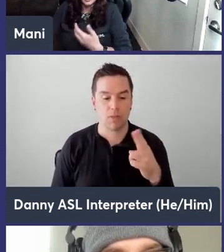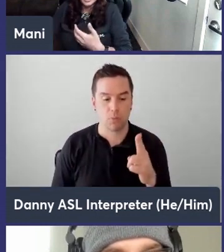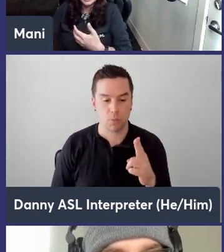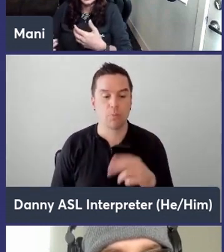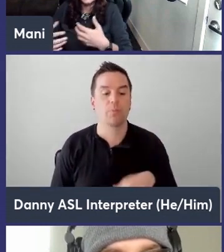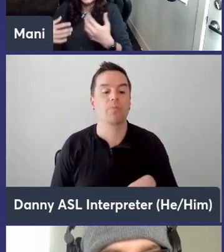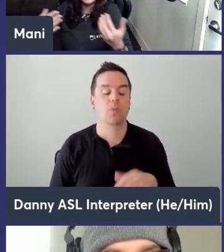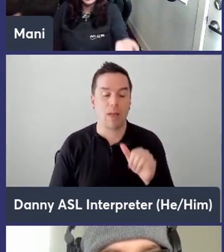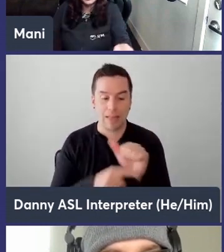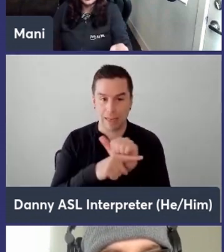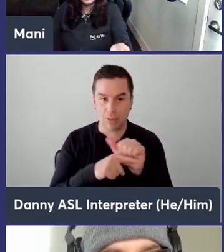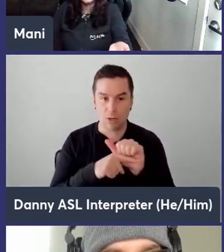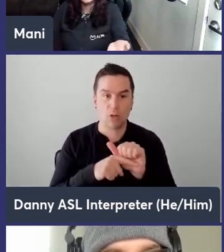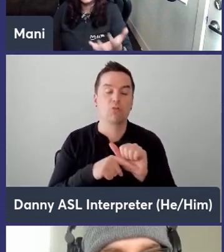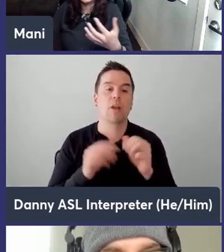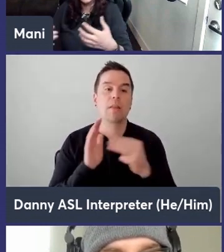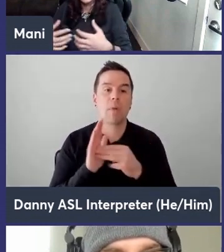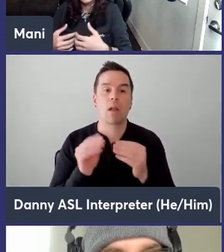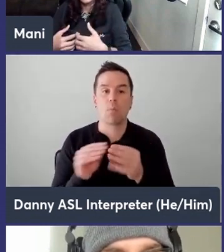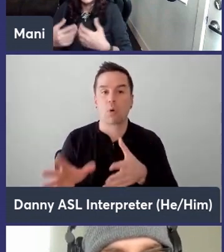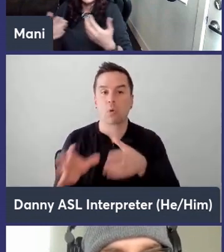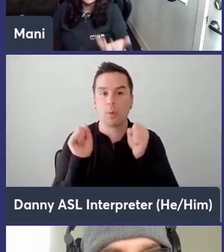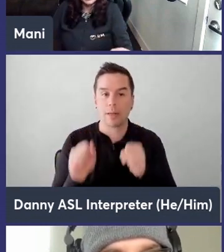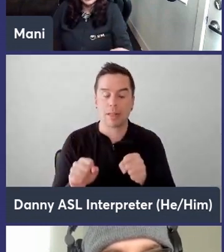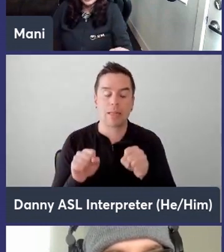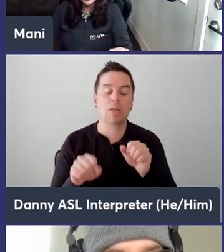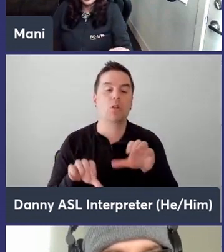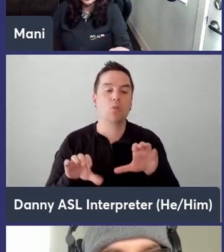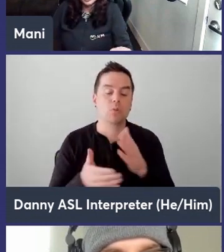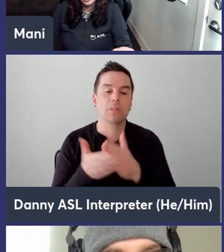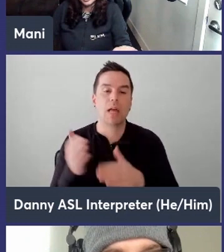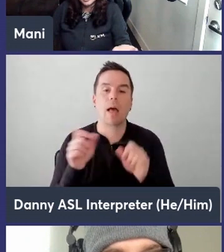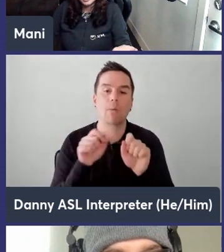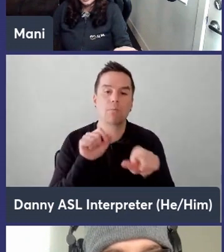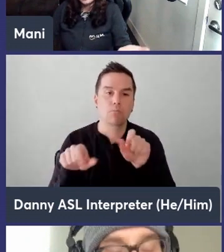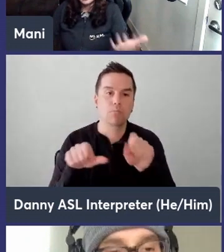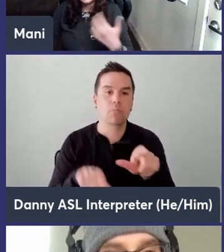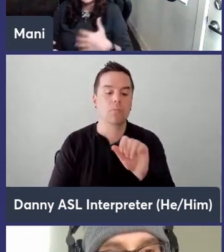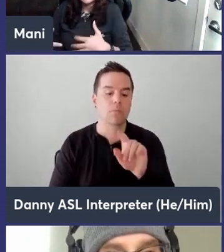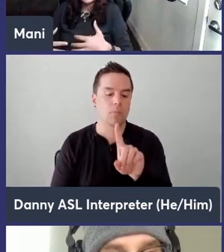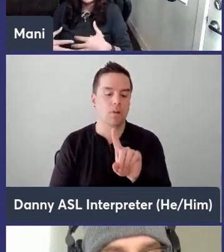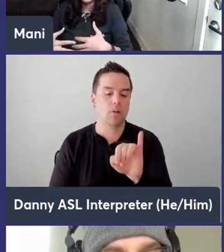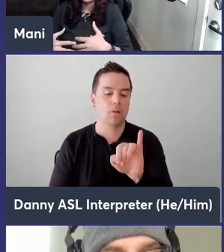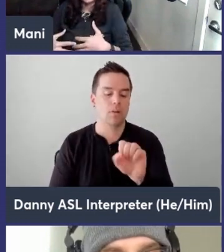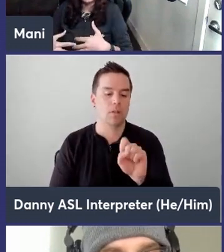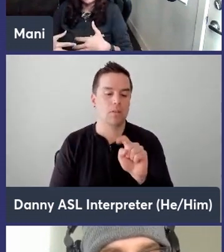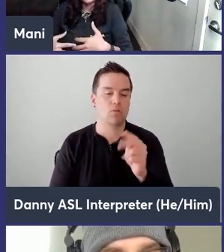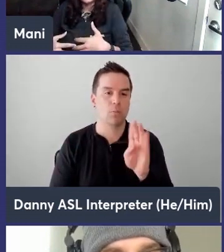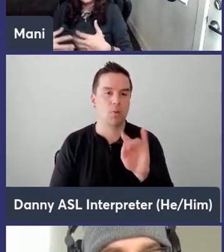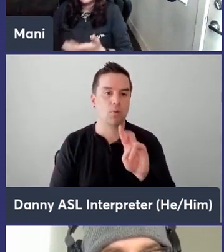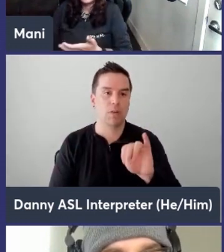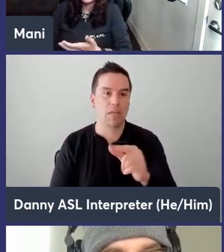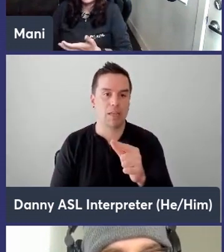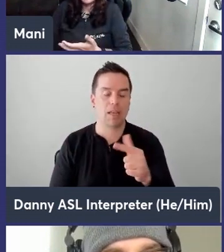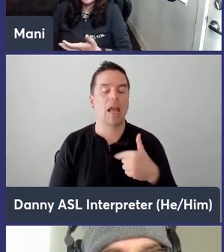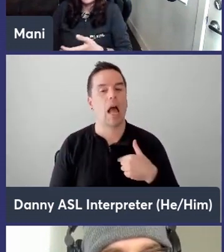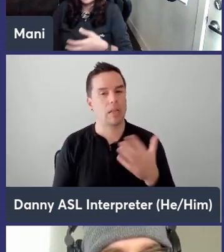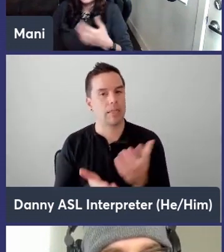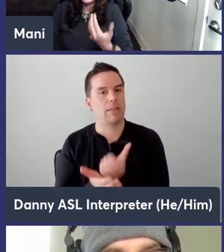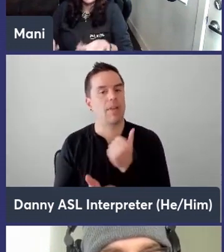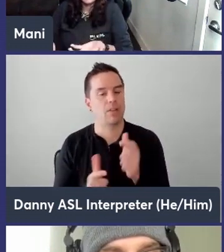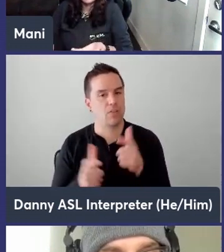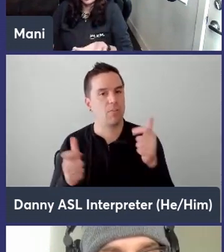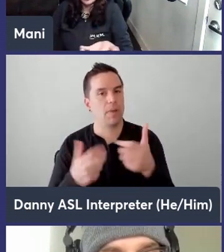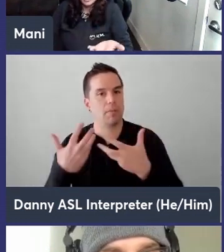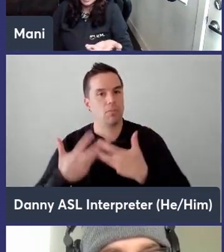very quickly, do some distributed training, take advantage of the bigger machines. But if I'm using a smaller model, even if it's a deep learning model